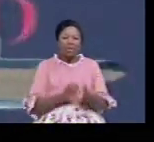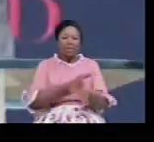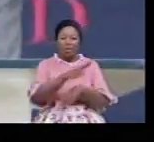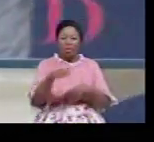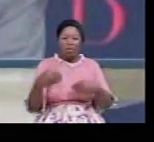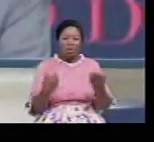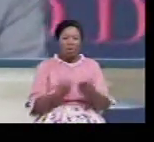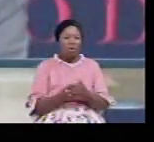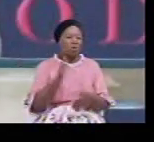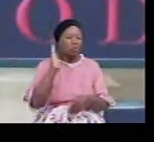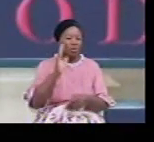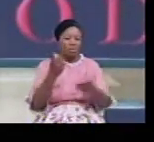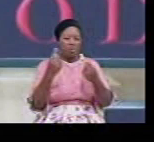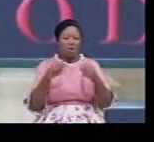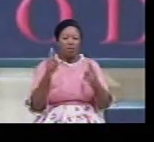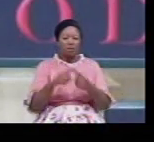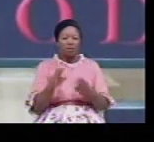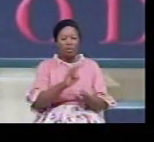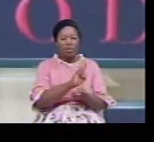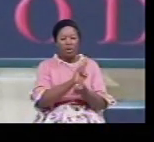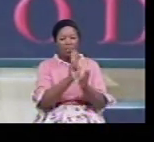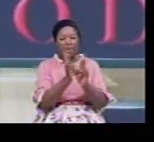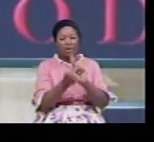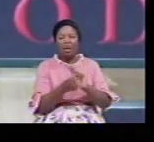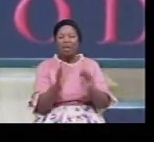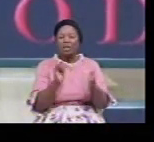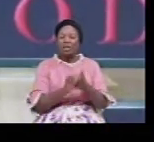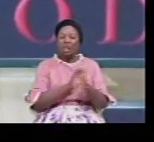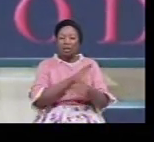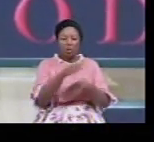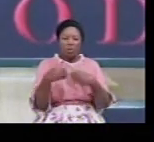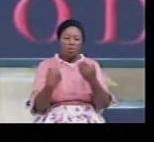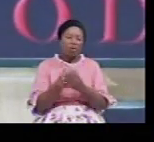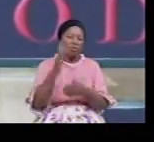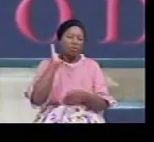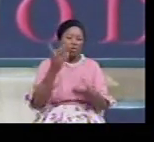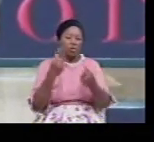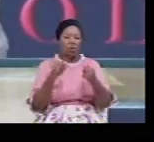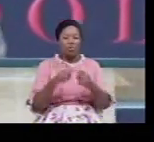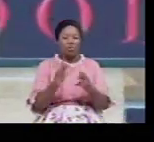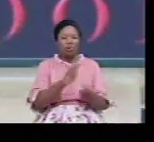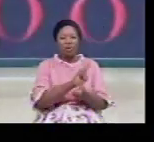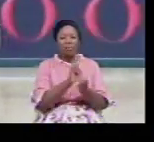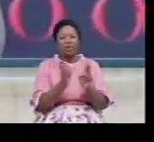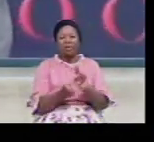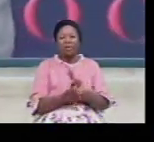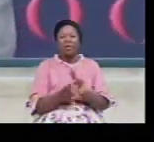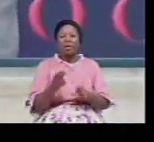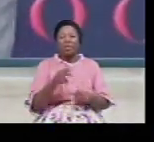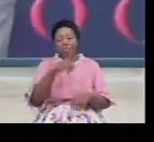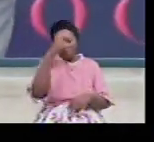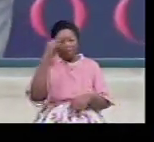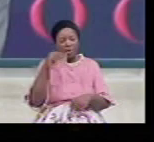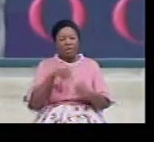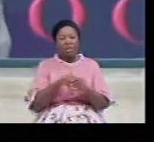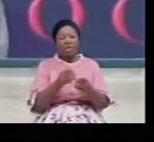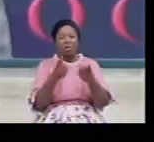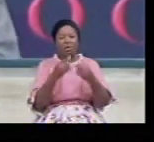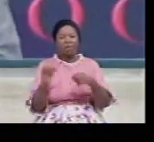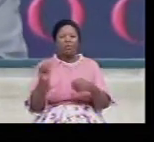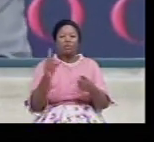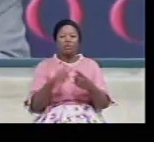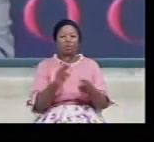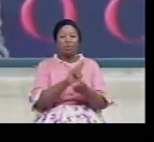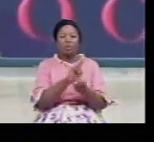to repentance, that all shall come to repentance. Because in coming to redemption, in coming to